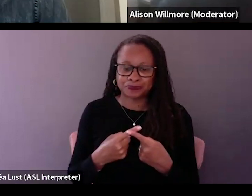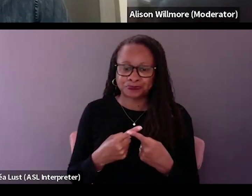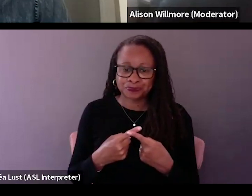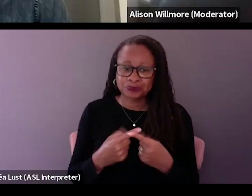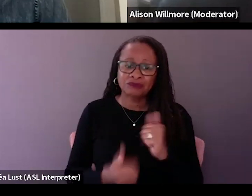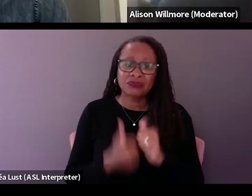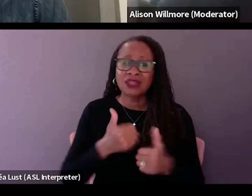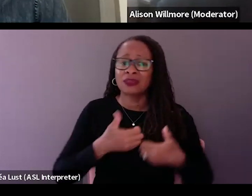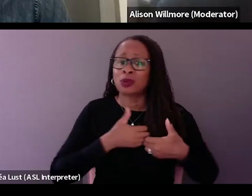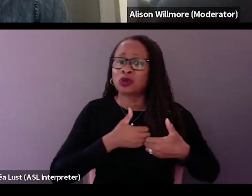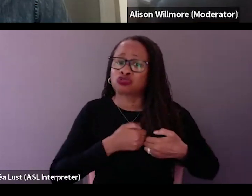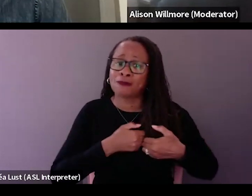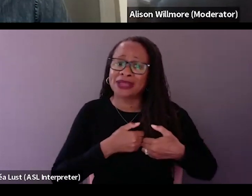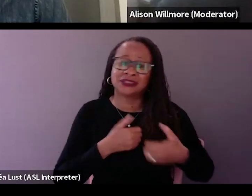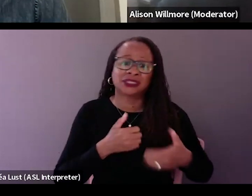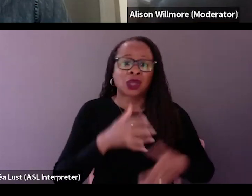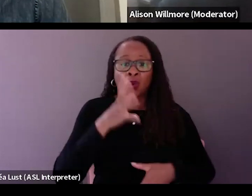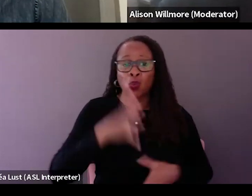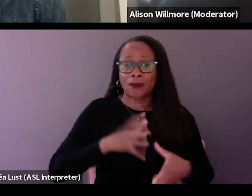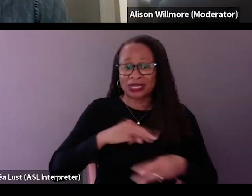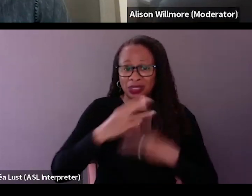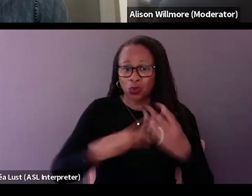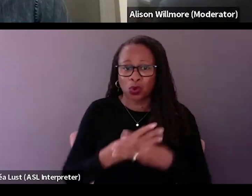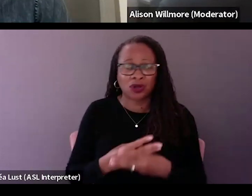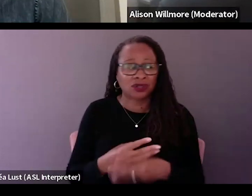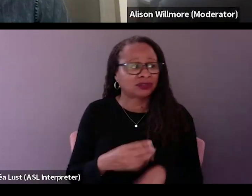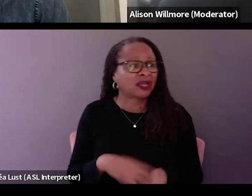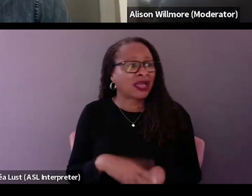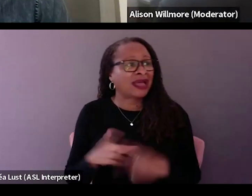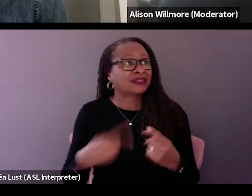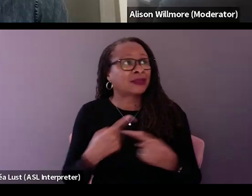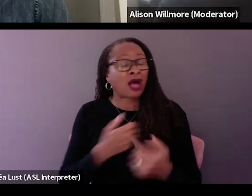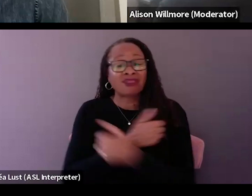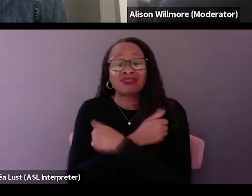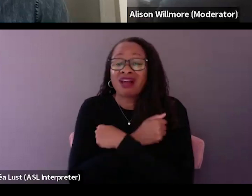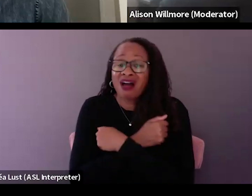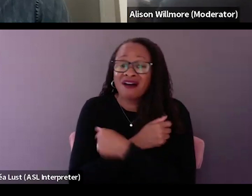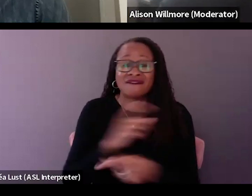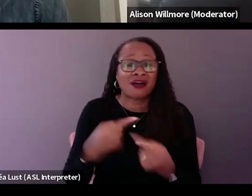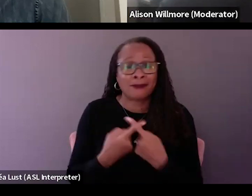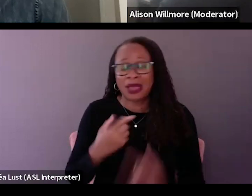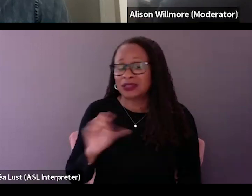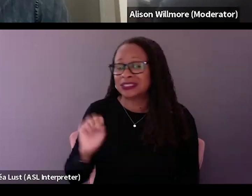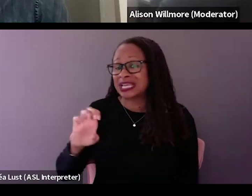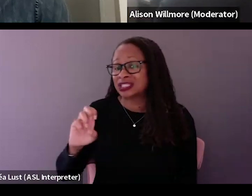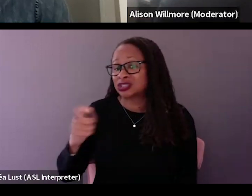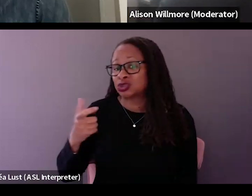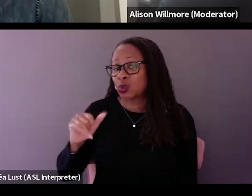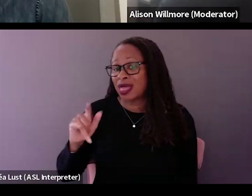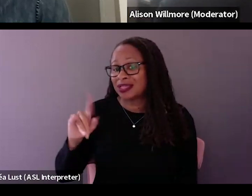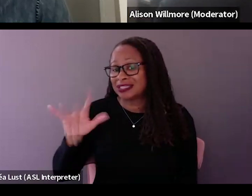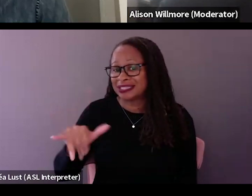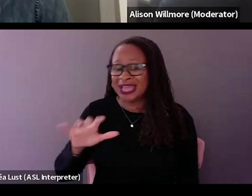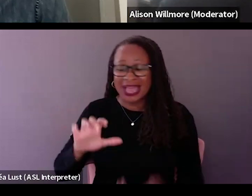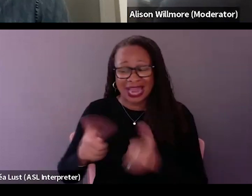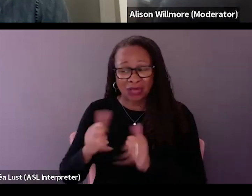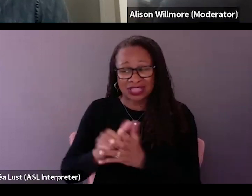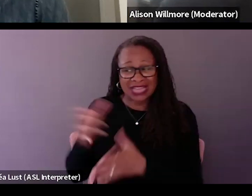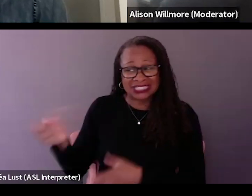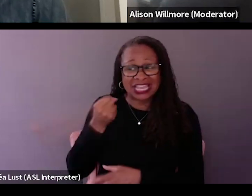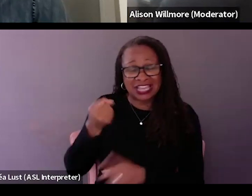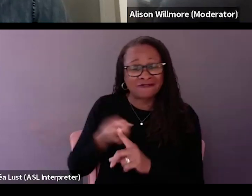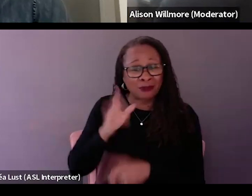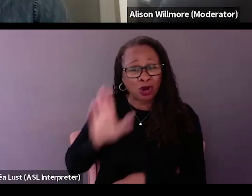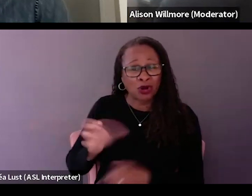love. It was a lot about sexuality and how that was taken from her in many ways and how she took it back in